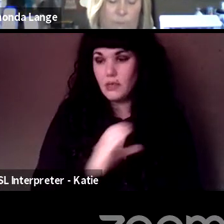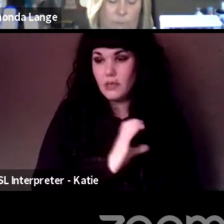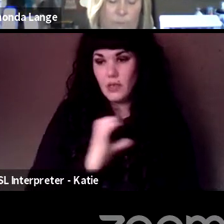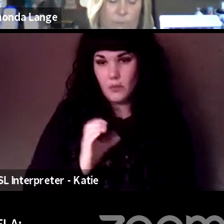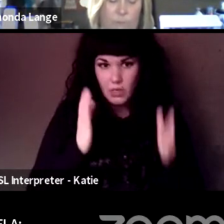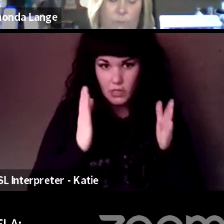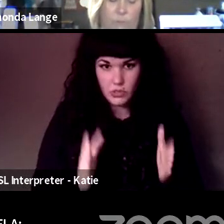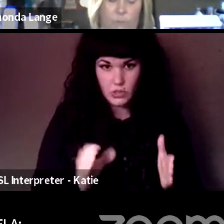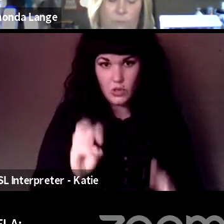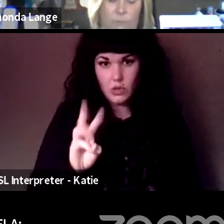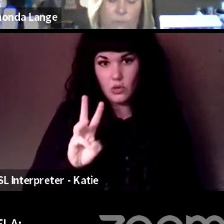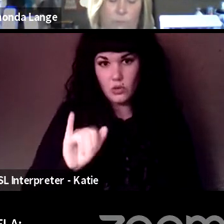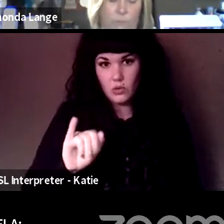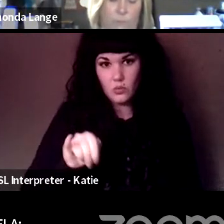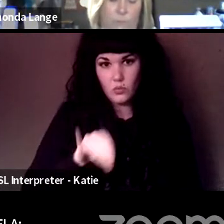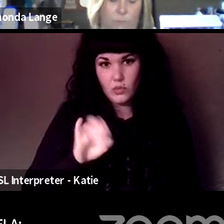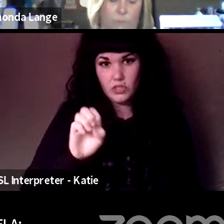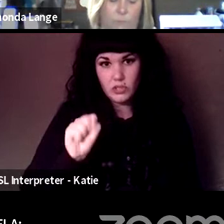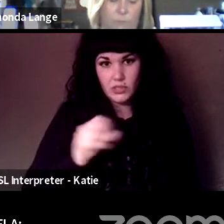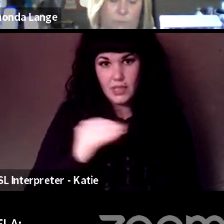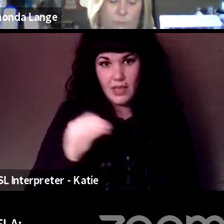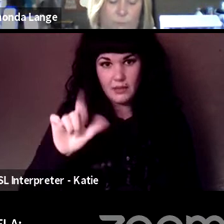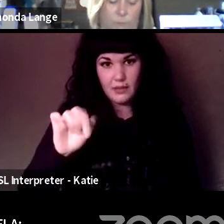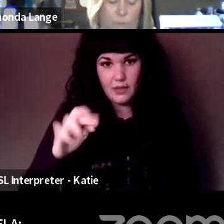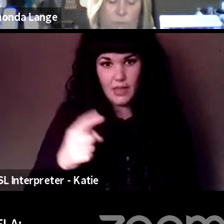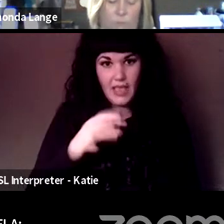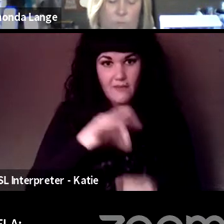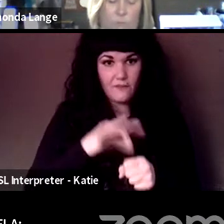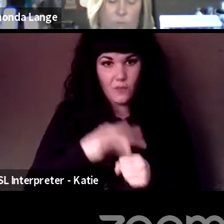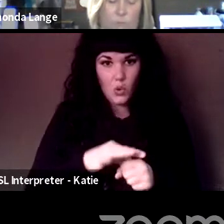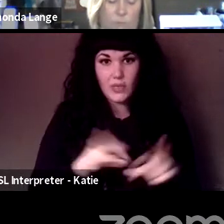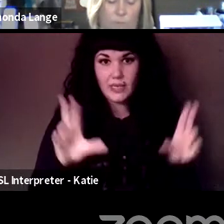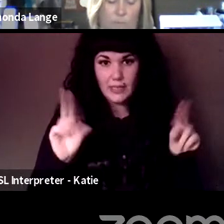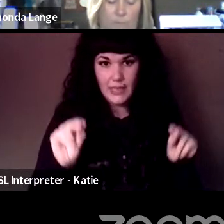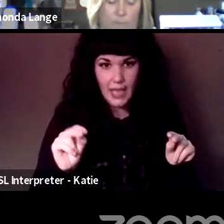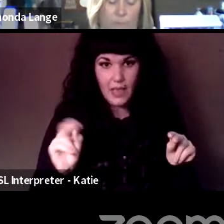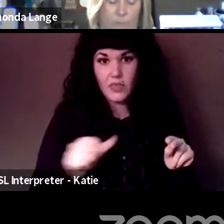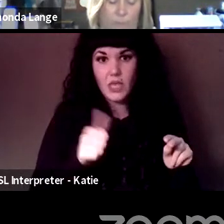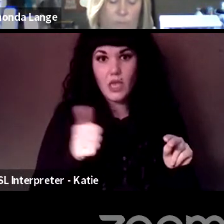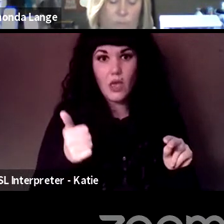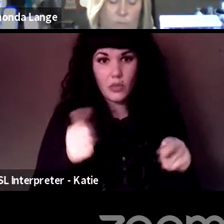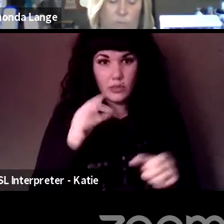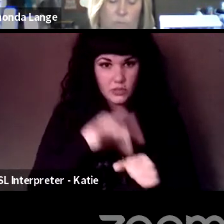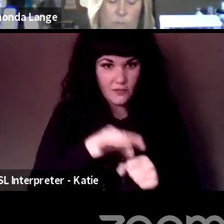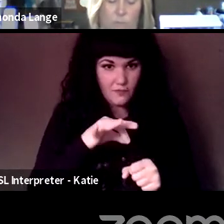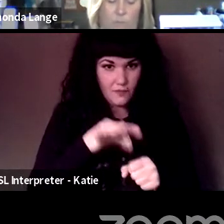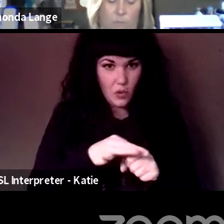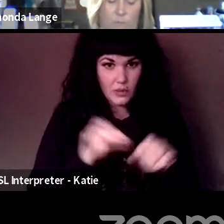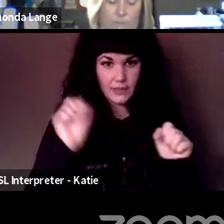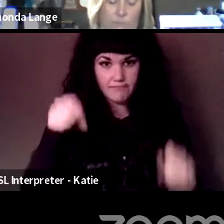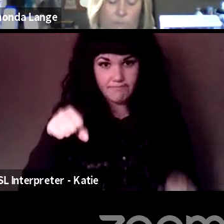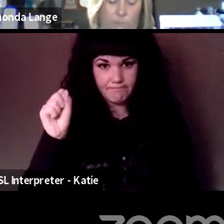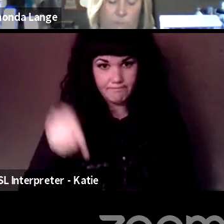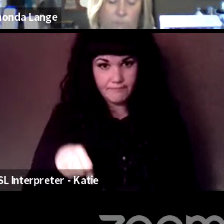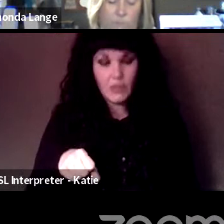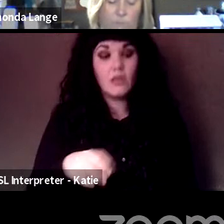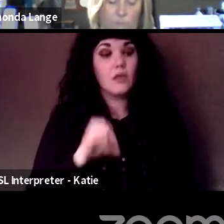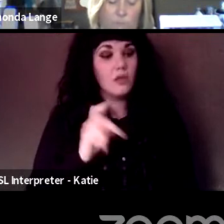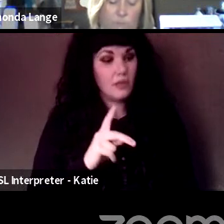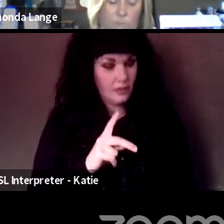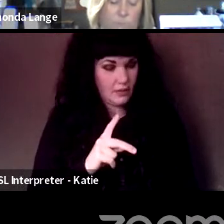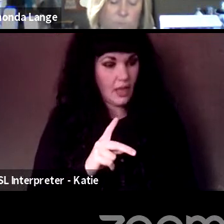both voted nay and everybody else voted yay. Thank you. The ayes have it and the motion to amend